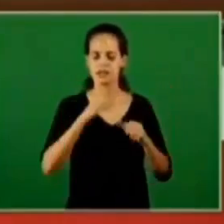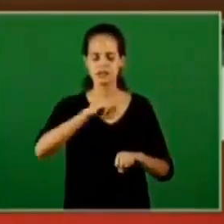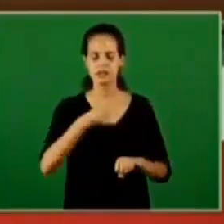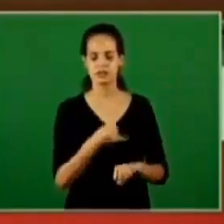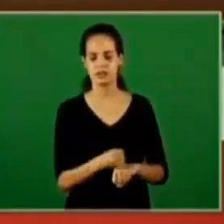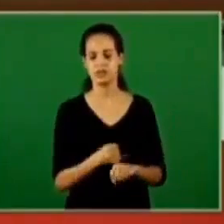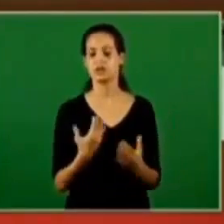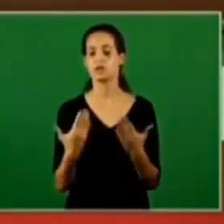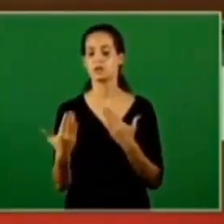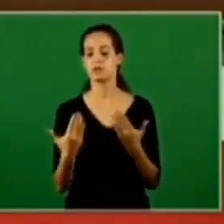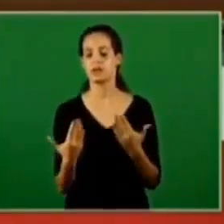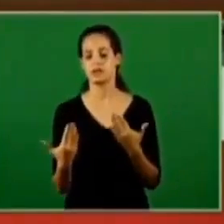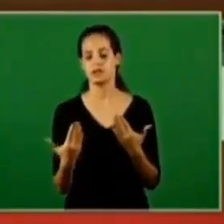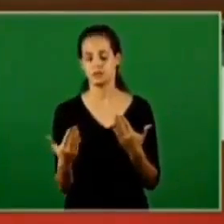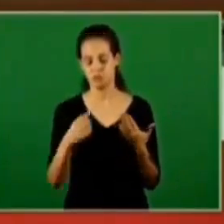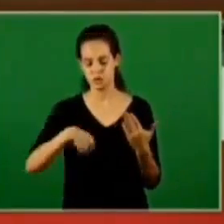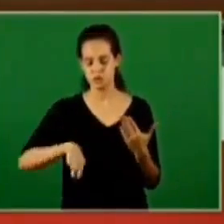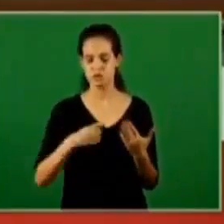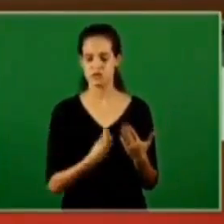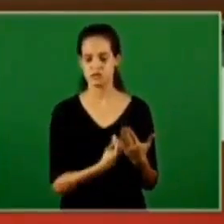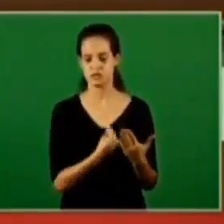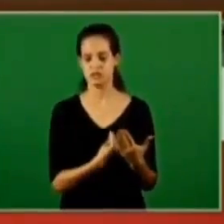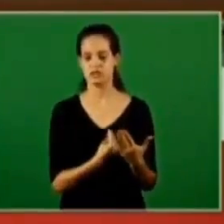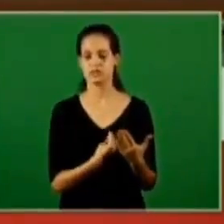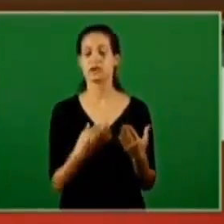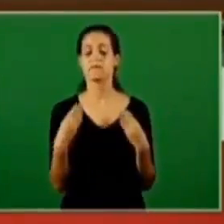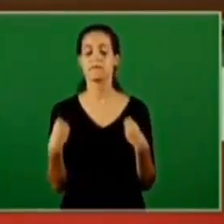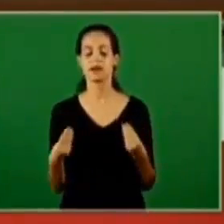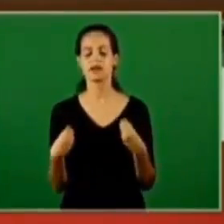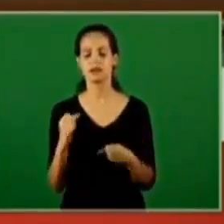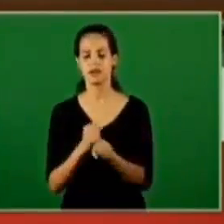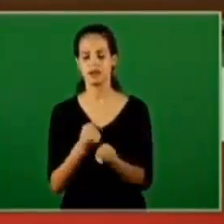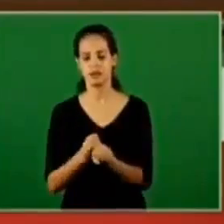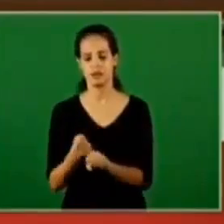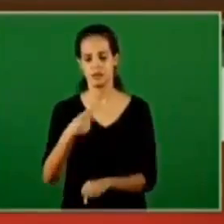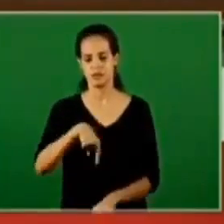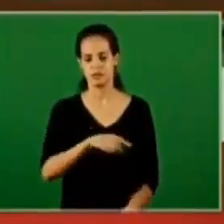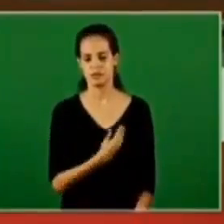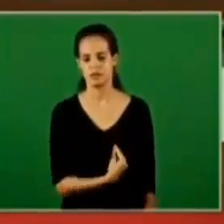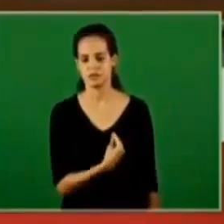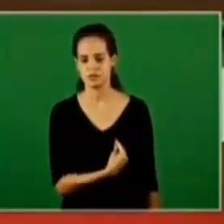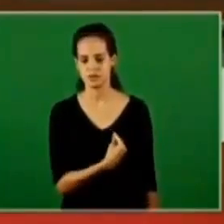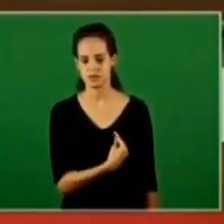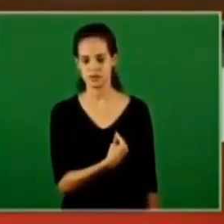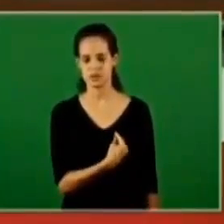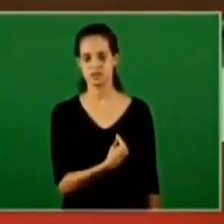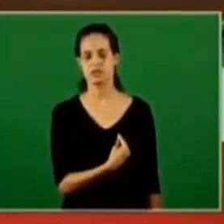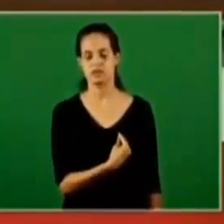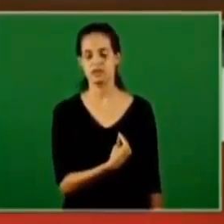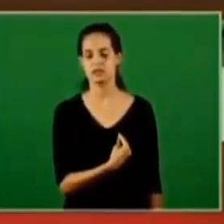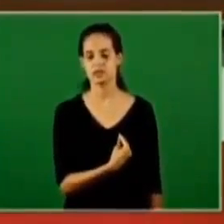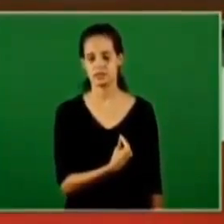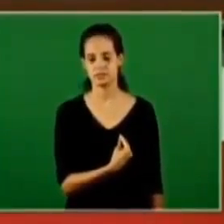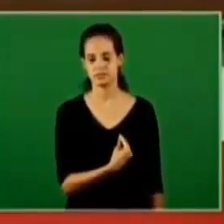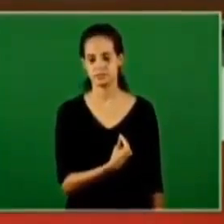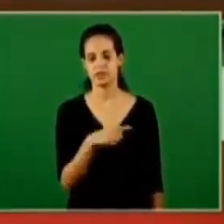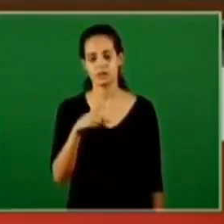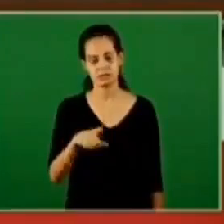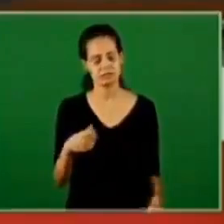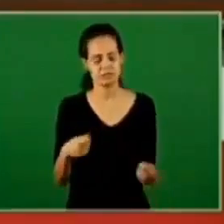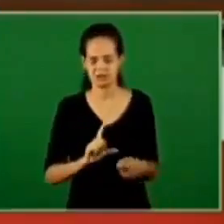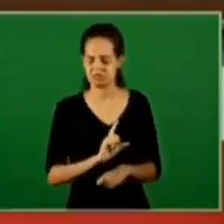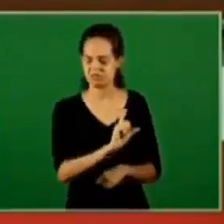If the work of the Holy Spirit is not going to lead you to eternity, why having the work of the Holy Spirit?